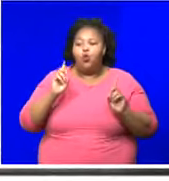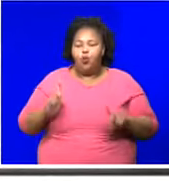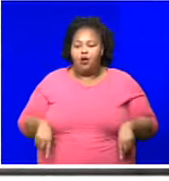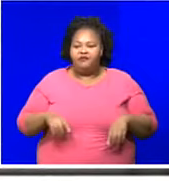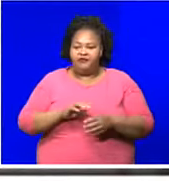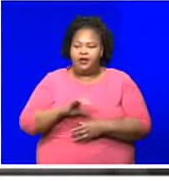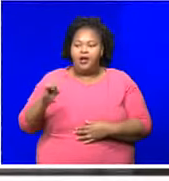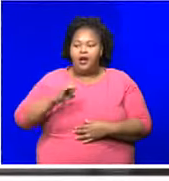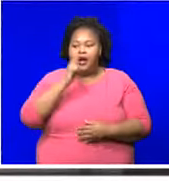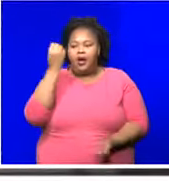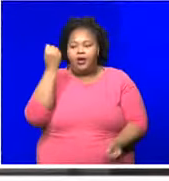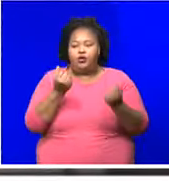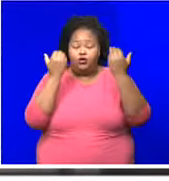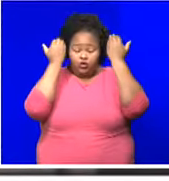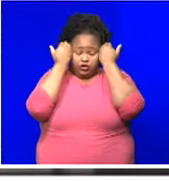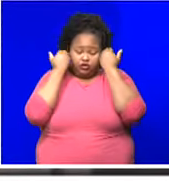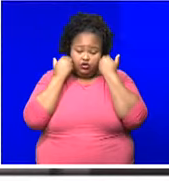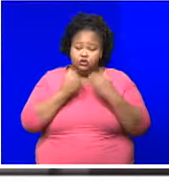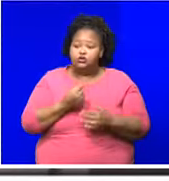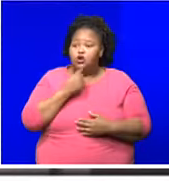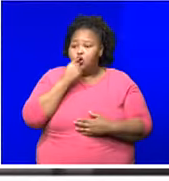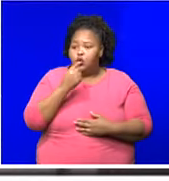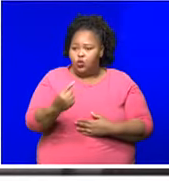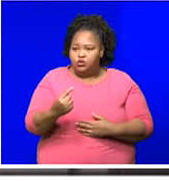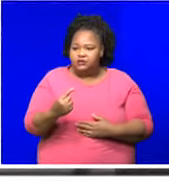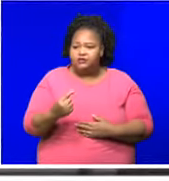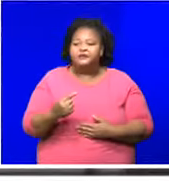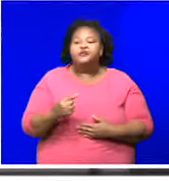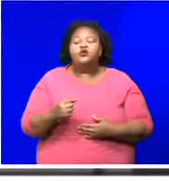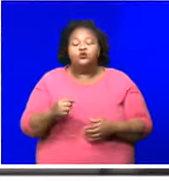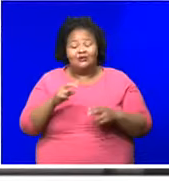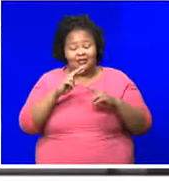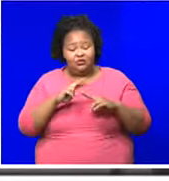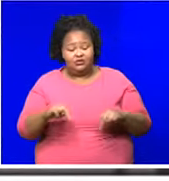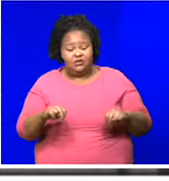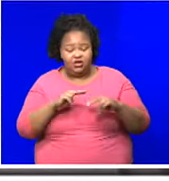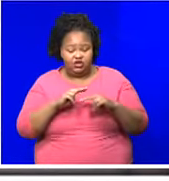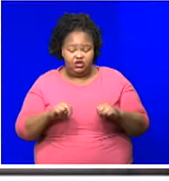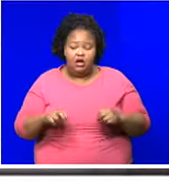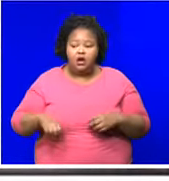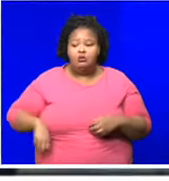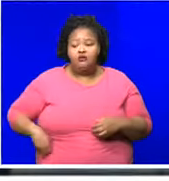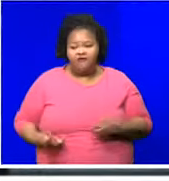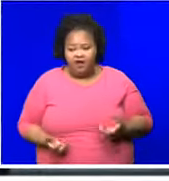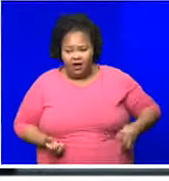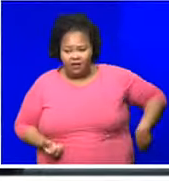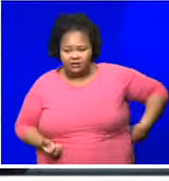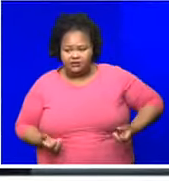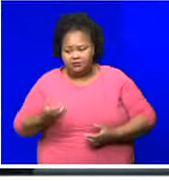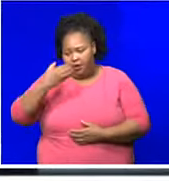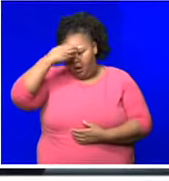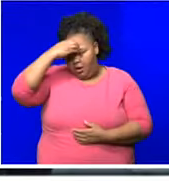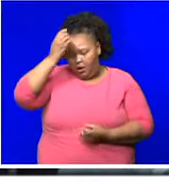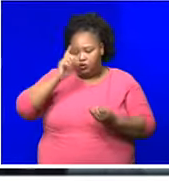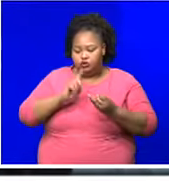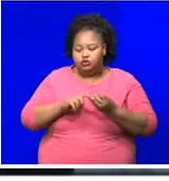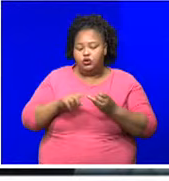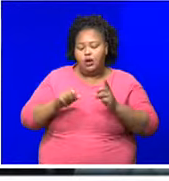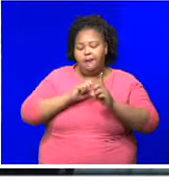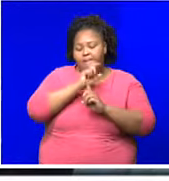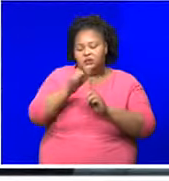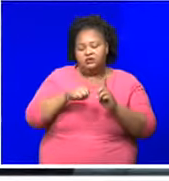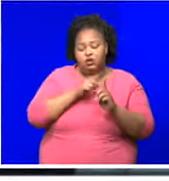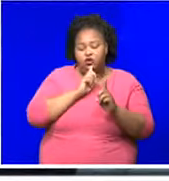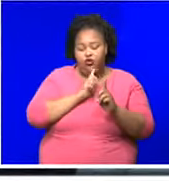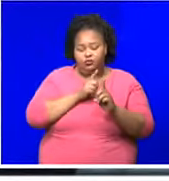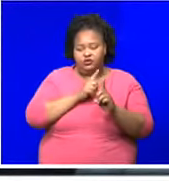High Court Judge Sabelo Masuku said he will take time to look into the arguments of both the Crown and the accused person. During the arguments, the